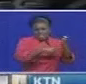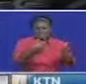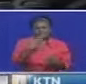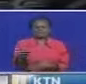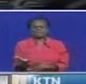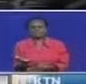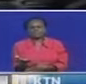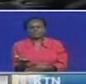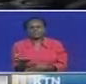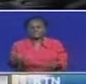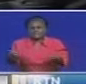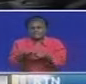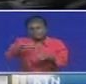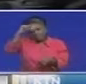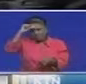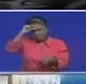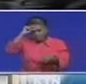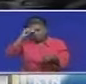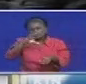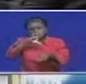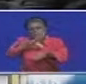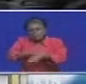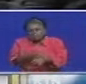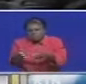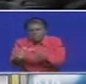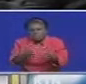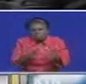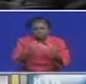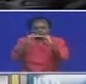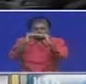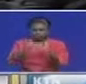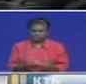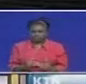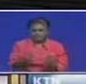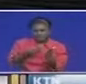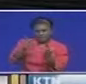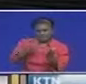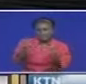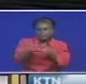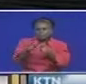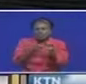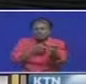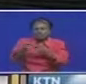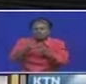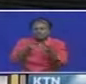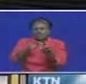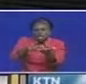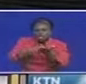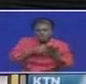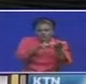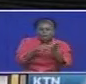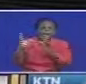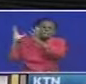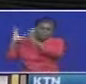extinguished. With the government trying to devise ways of containing the huge wage bill and controlling debt levels, the burden of the two